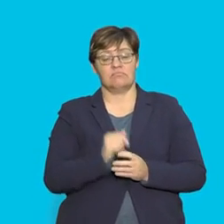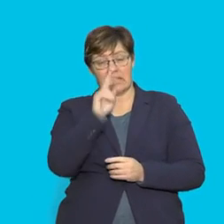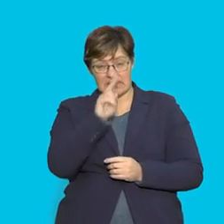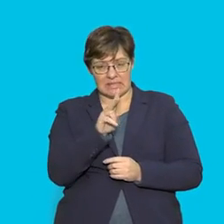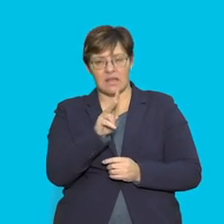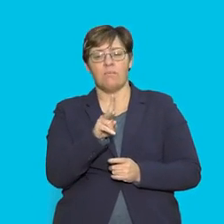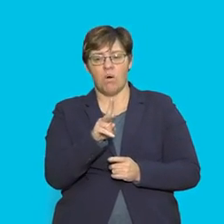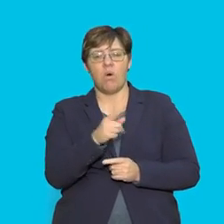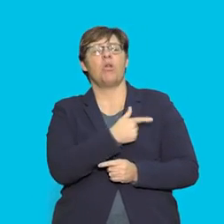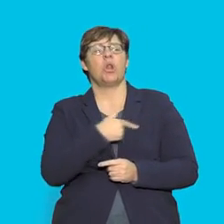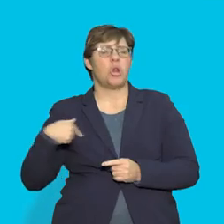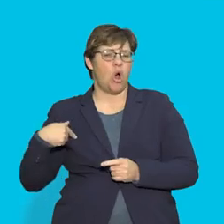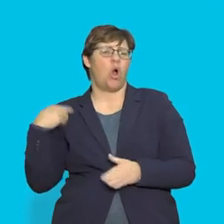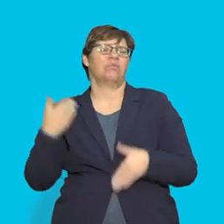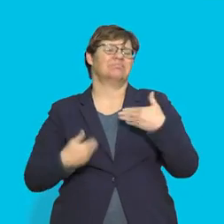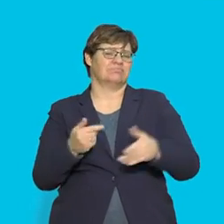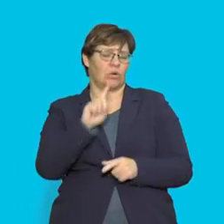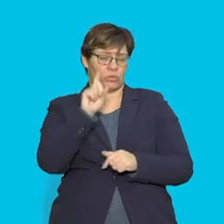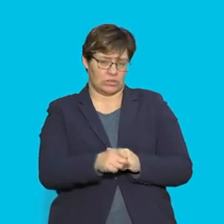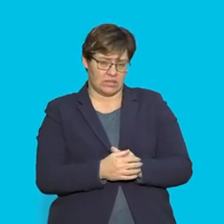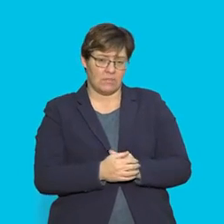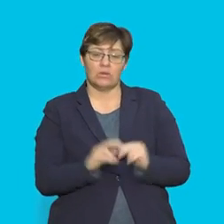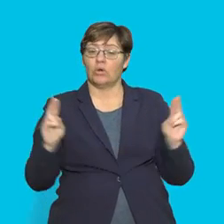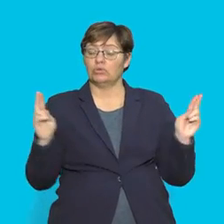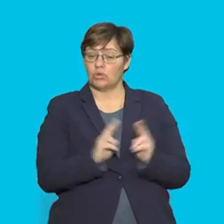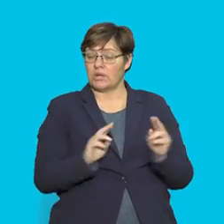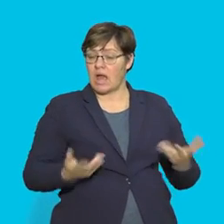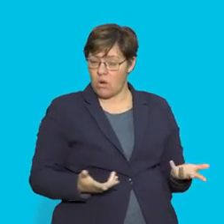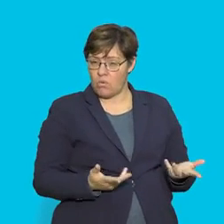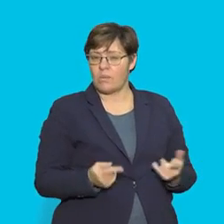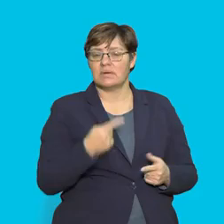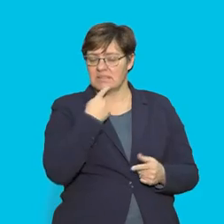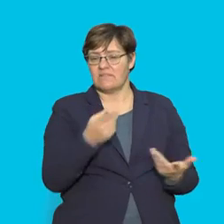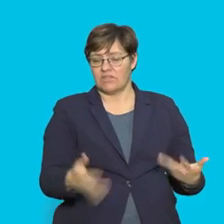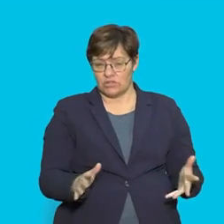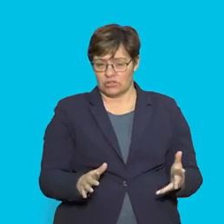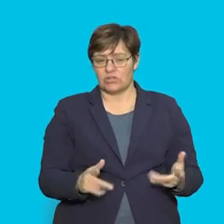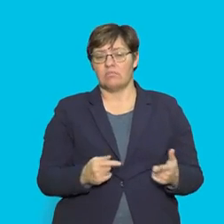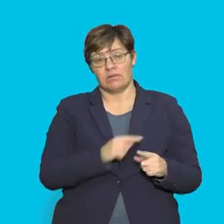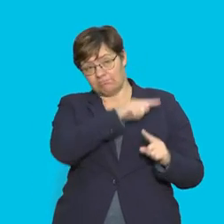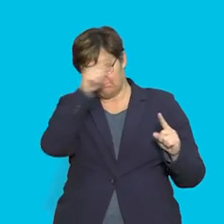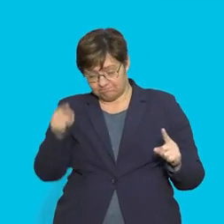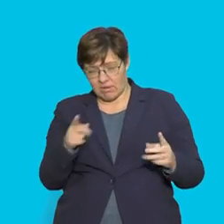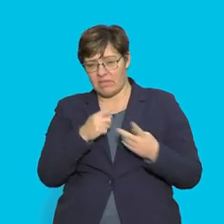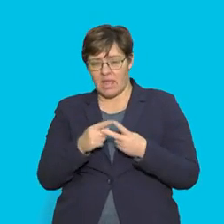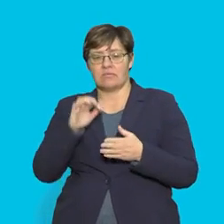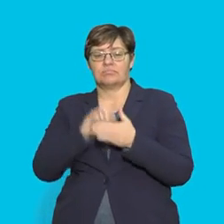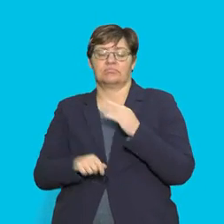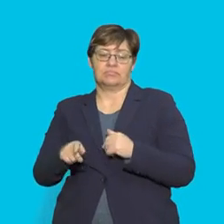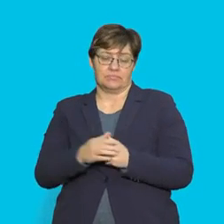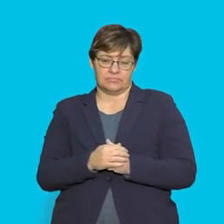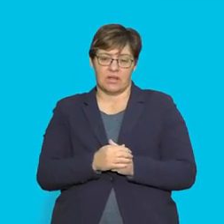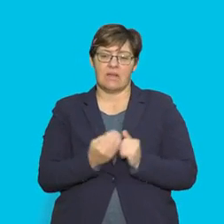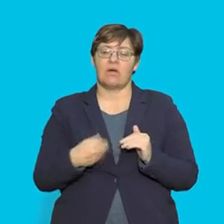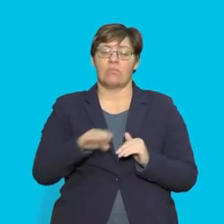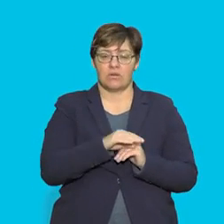So do you see, this is a very long question, but the short way of doing this, as I said, you just need to try and do that one there, where